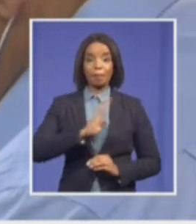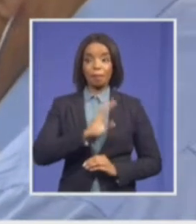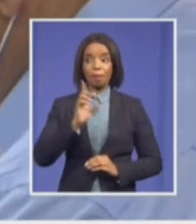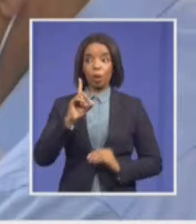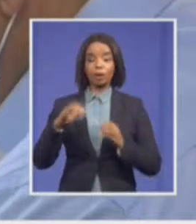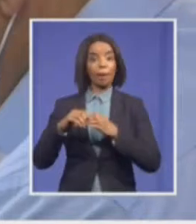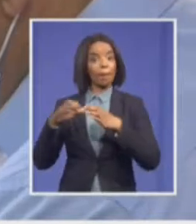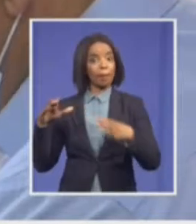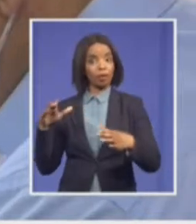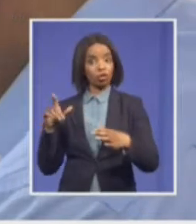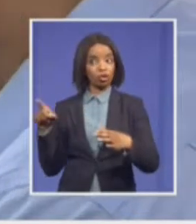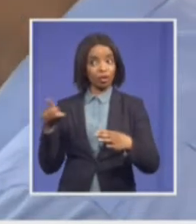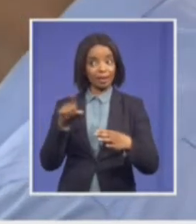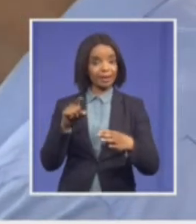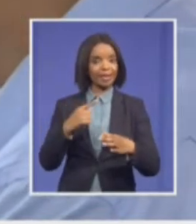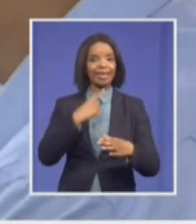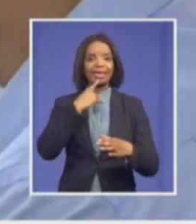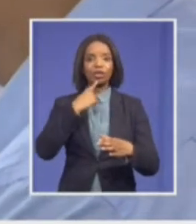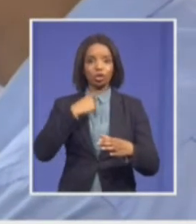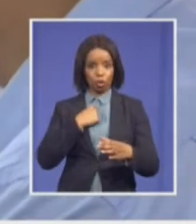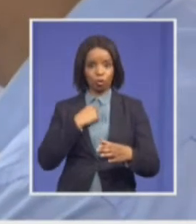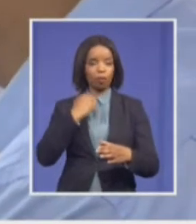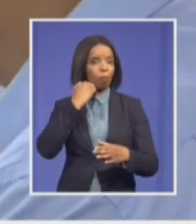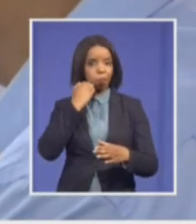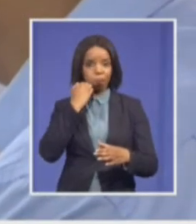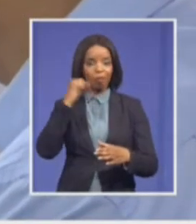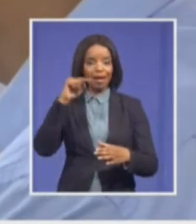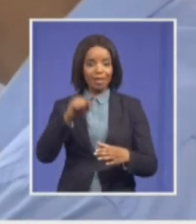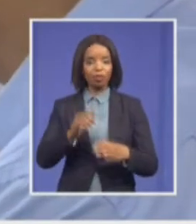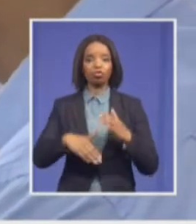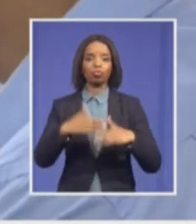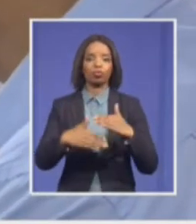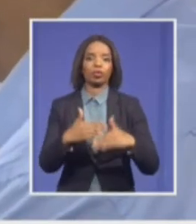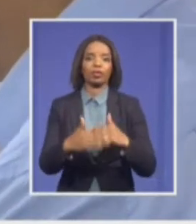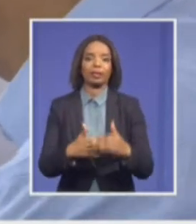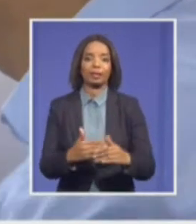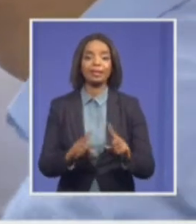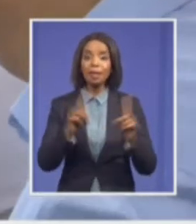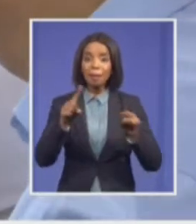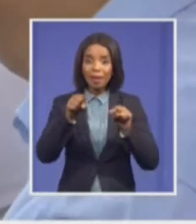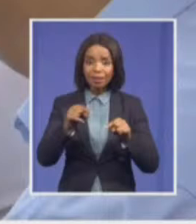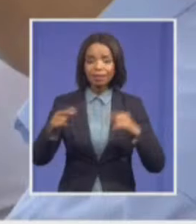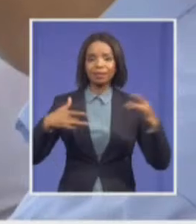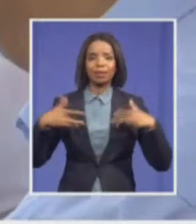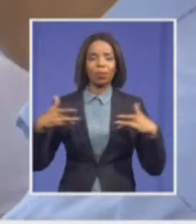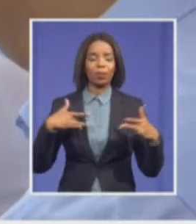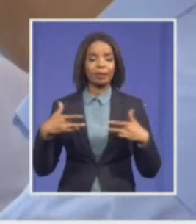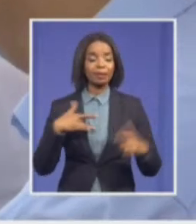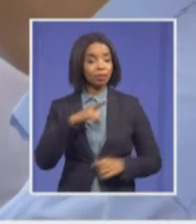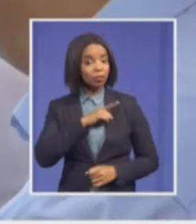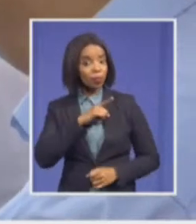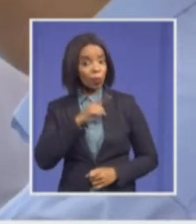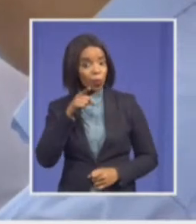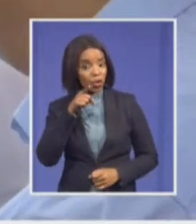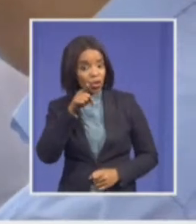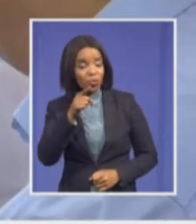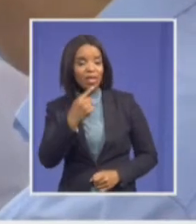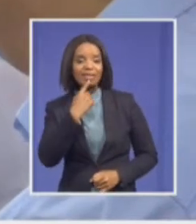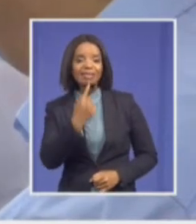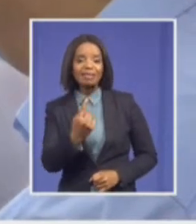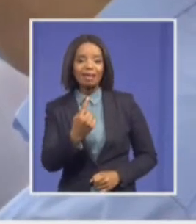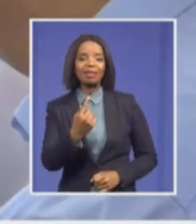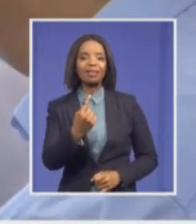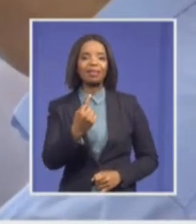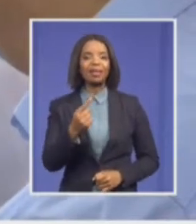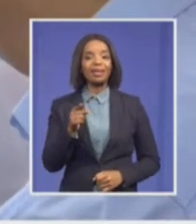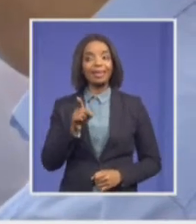proceed, that's a concern. Because what you're saying is that if the majority of the